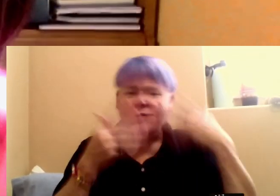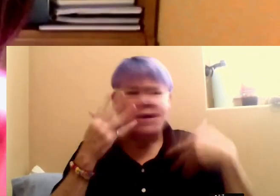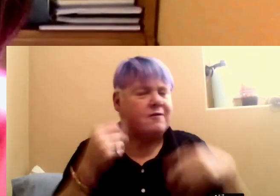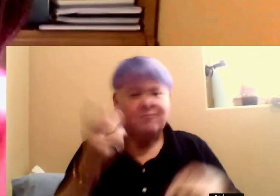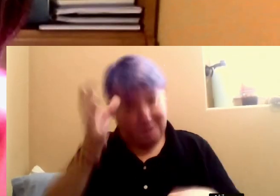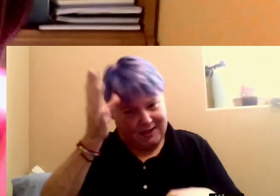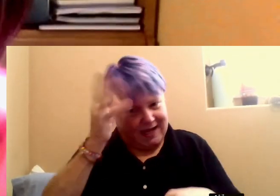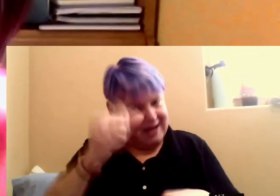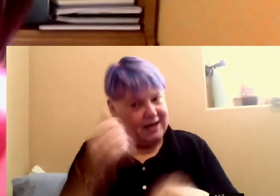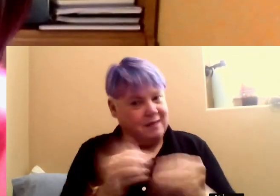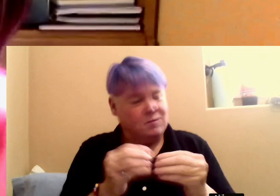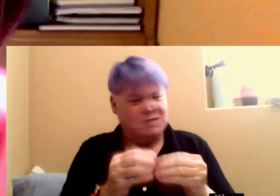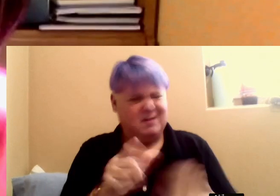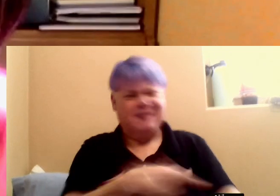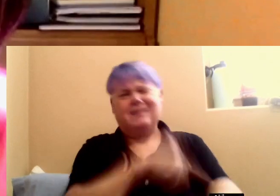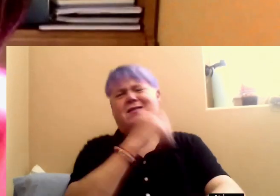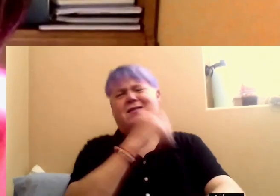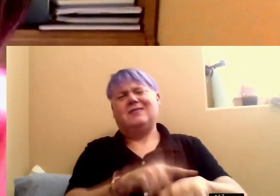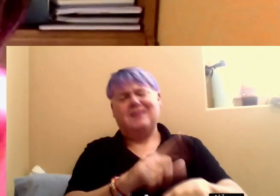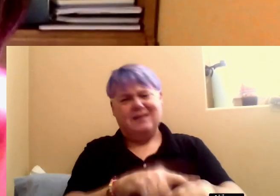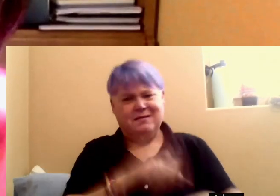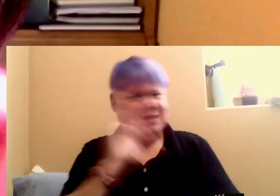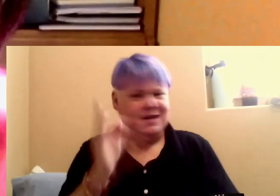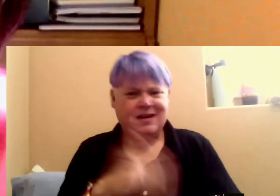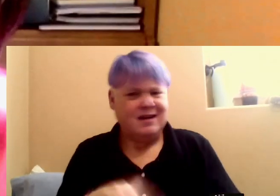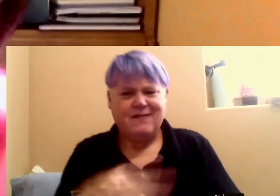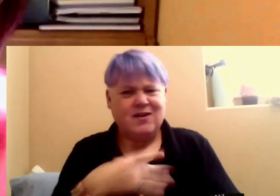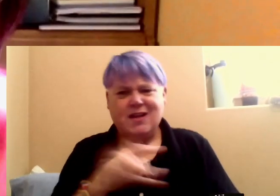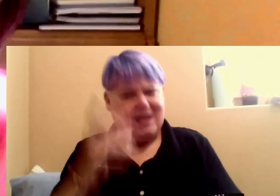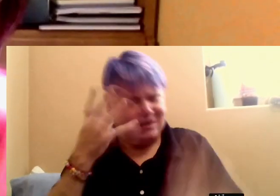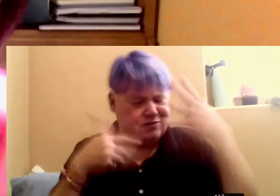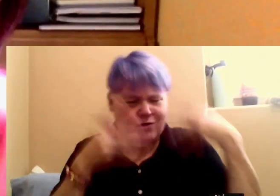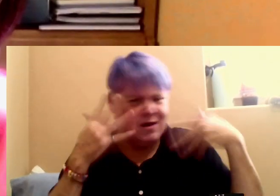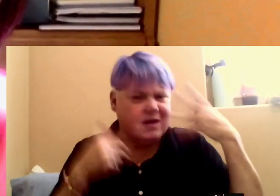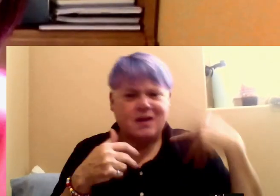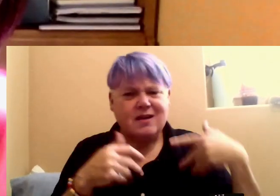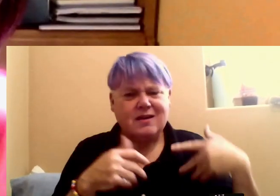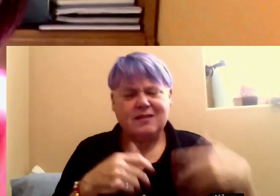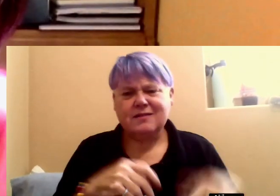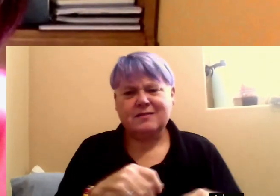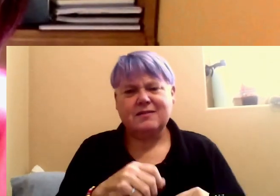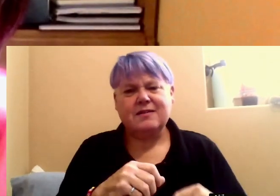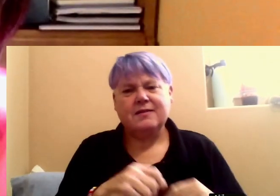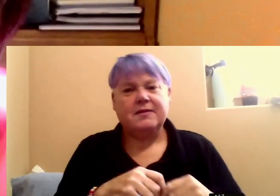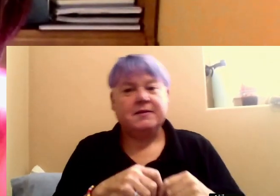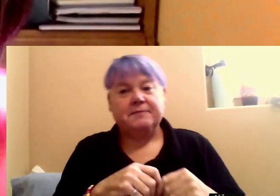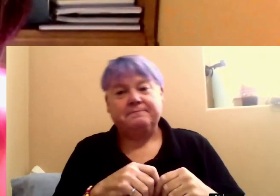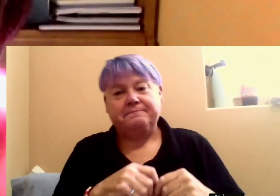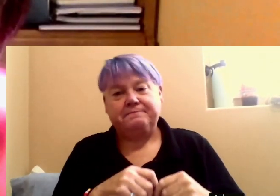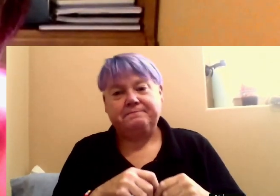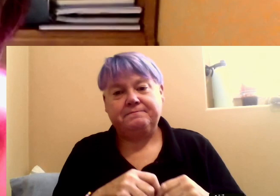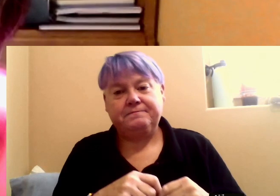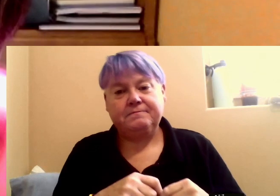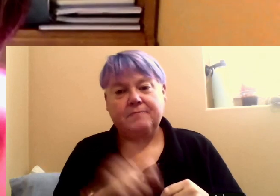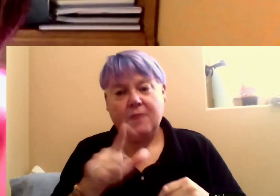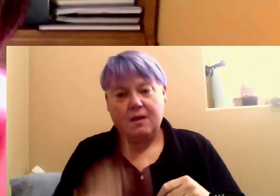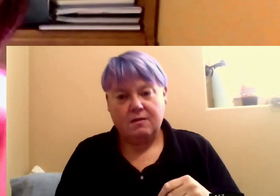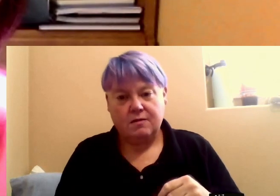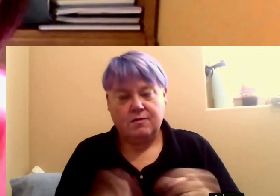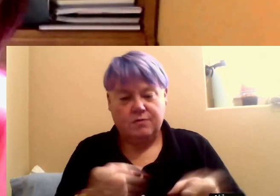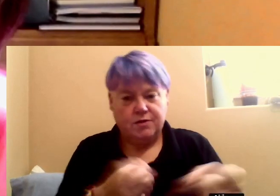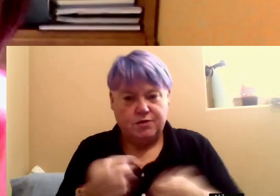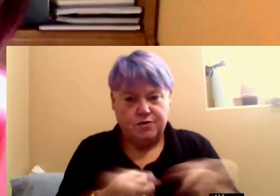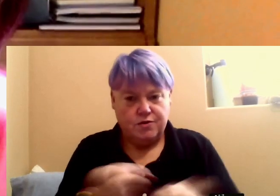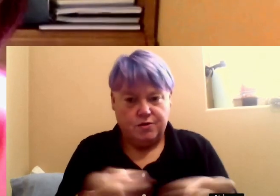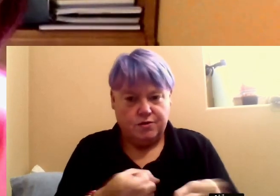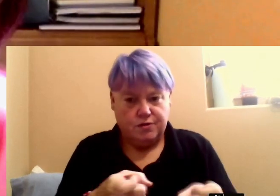way too long. And he never liked crying anyway. Hold your own counsel, he'd say. Low, controlled. The